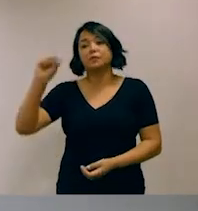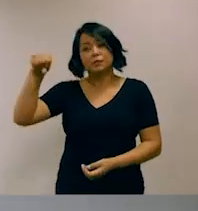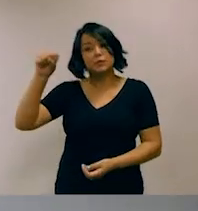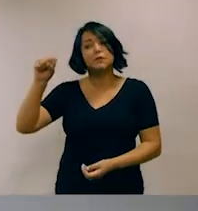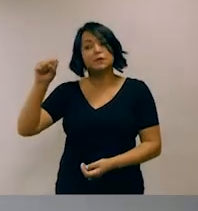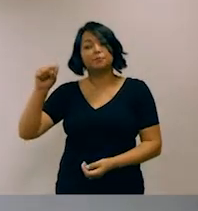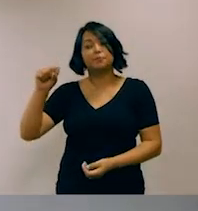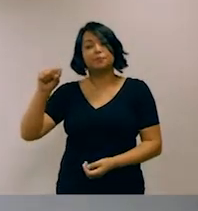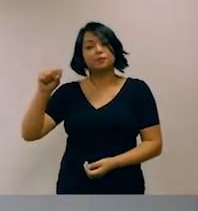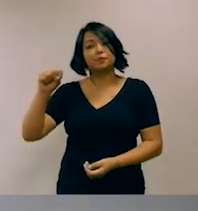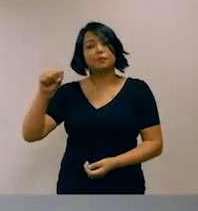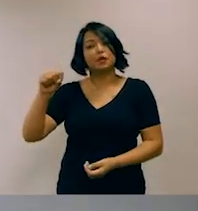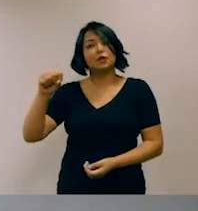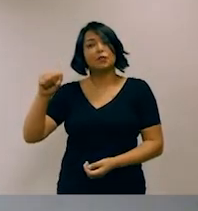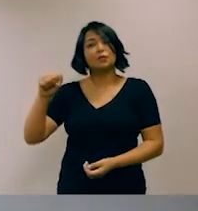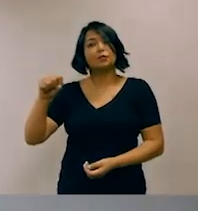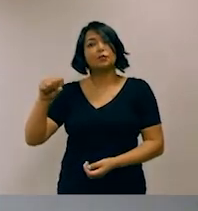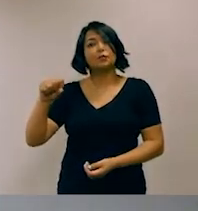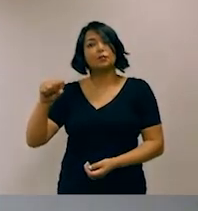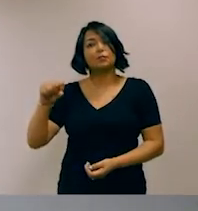Yes.